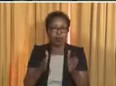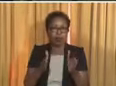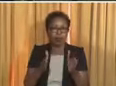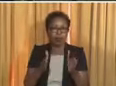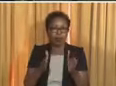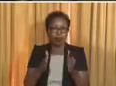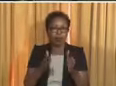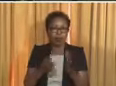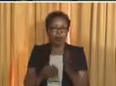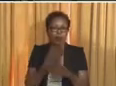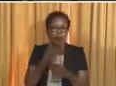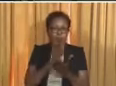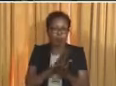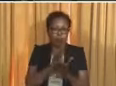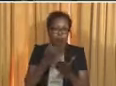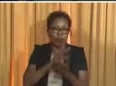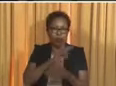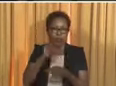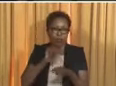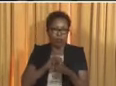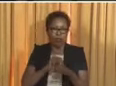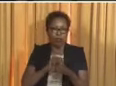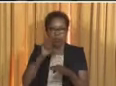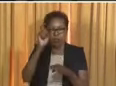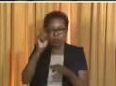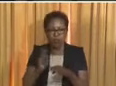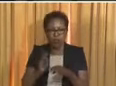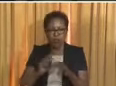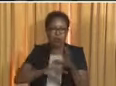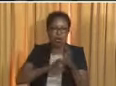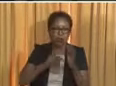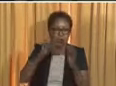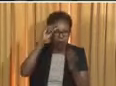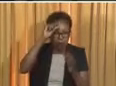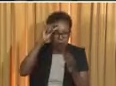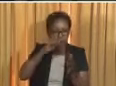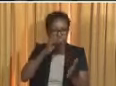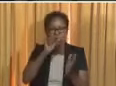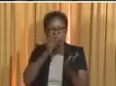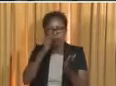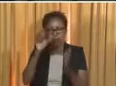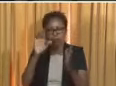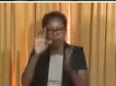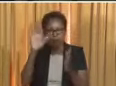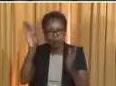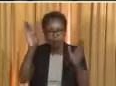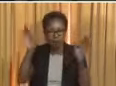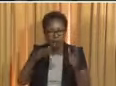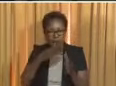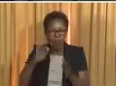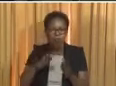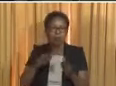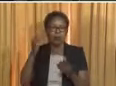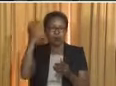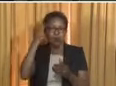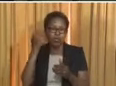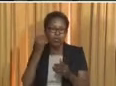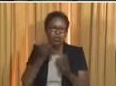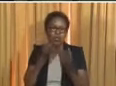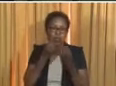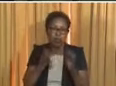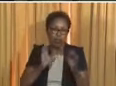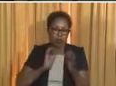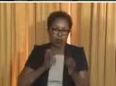form part of the national executive, county governments, the legislature, the judiciary, independent commissions, and independent